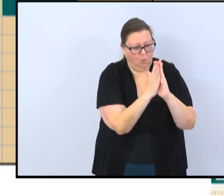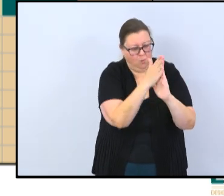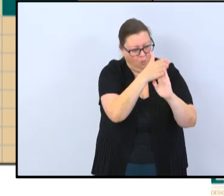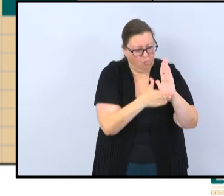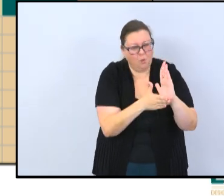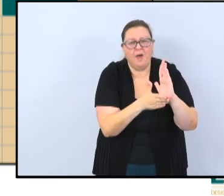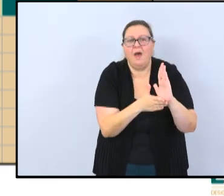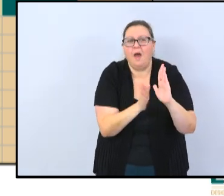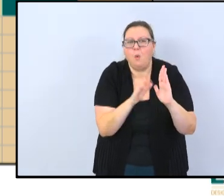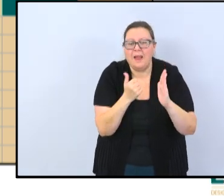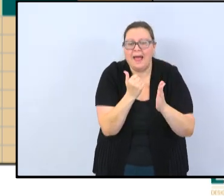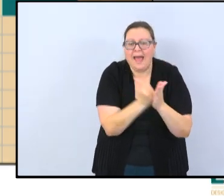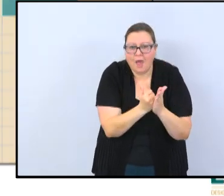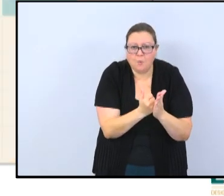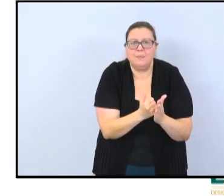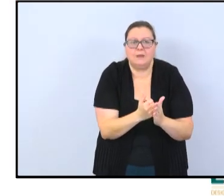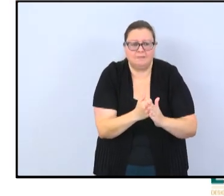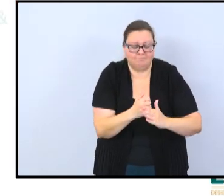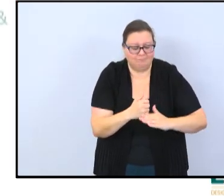building.